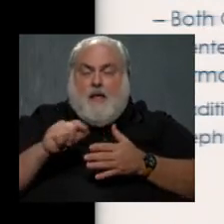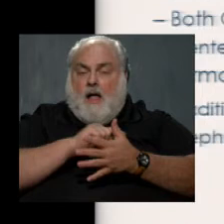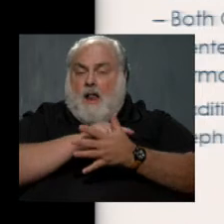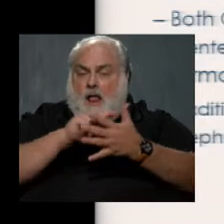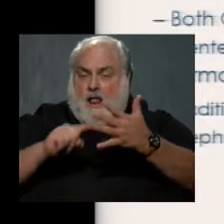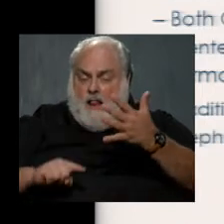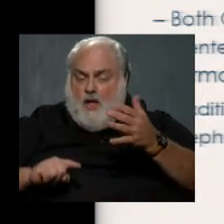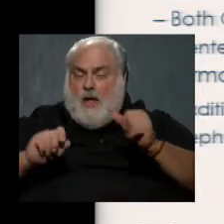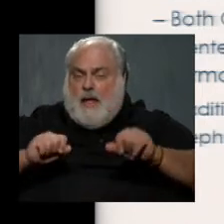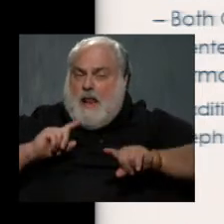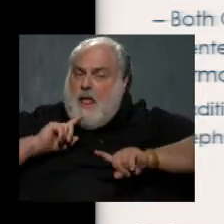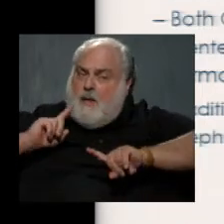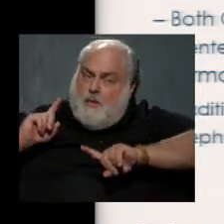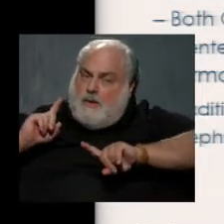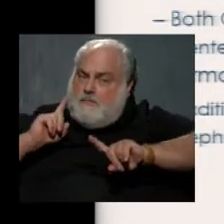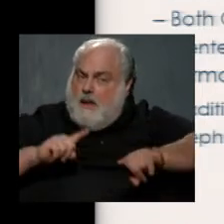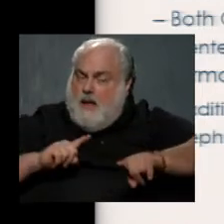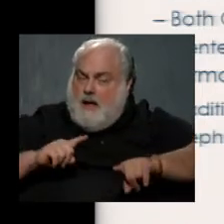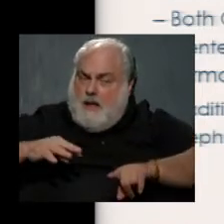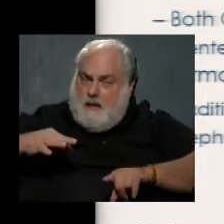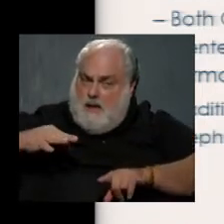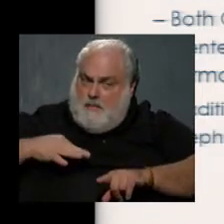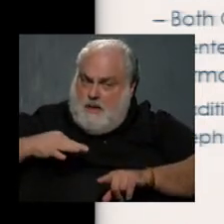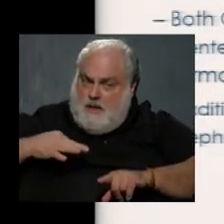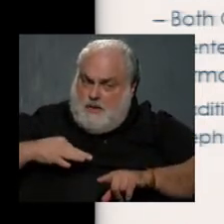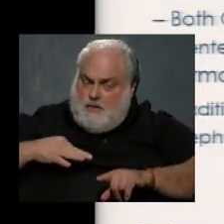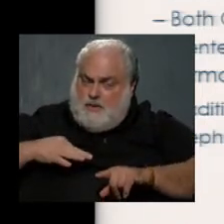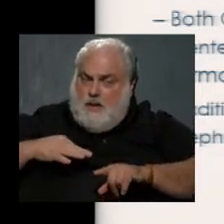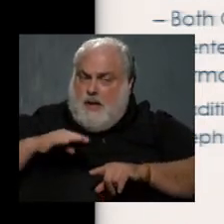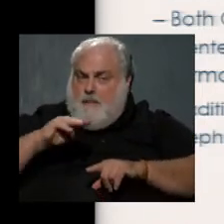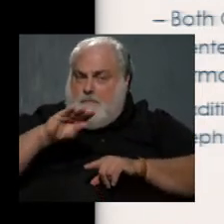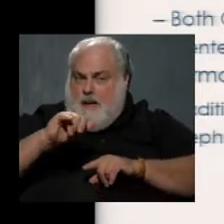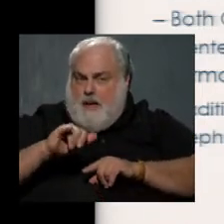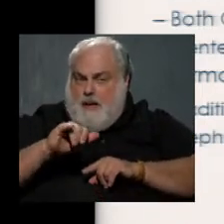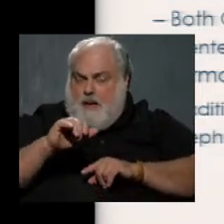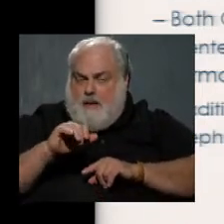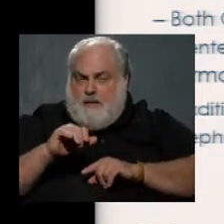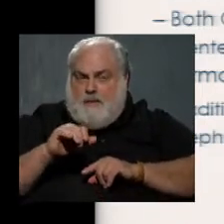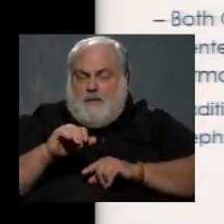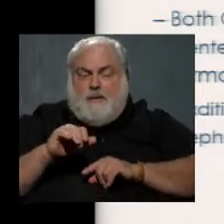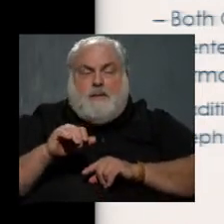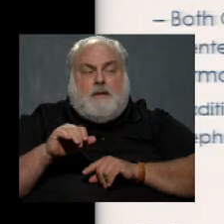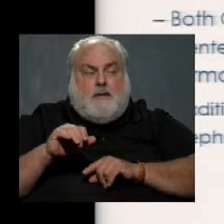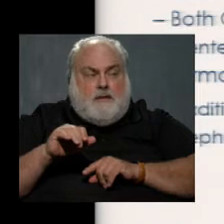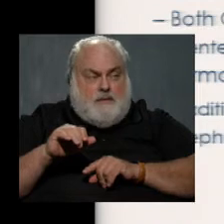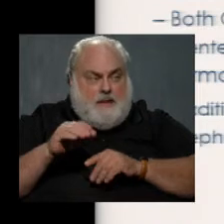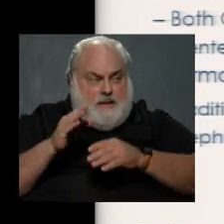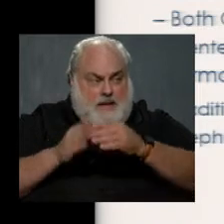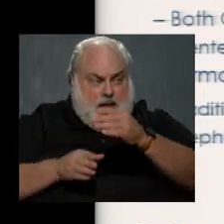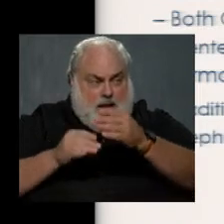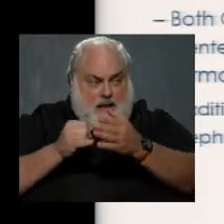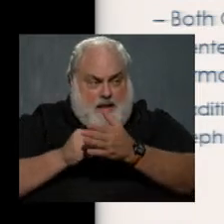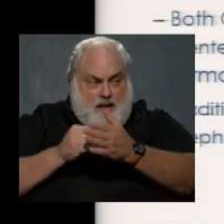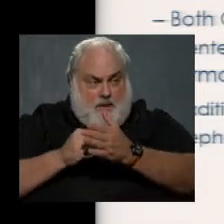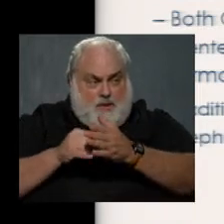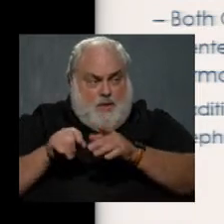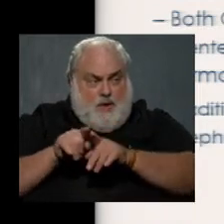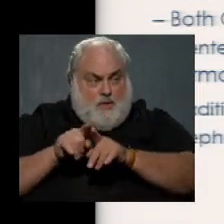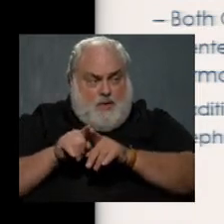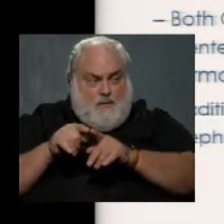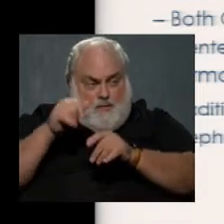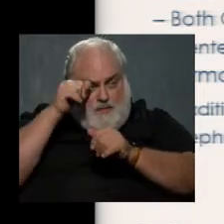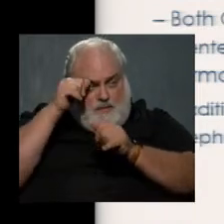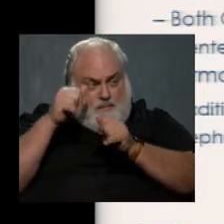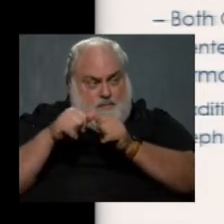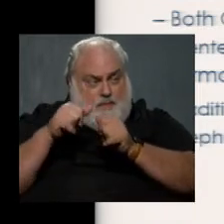city. You have your traditional carrier networks, United Healthcare, Blue Cross, Cigna, Aetna. And you also have, if you